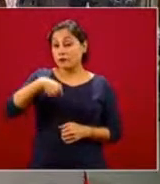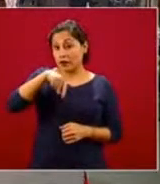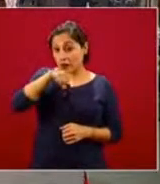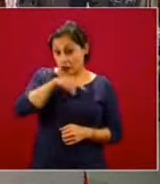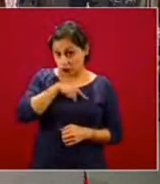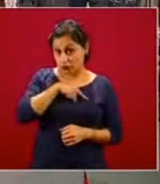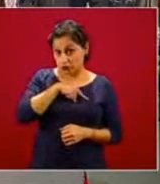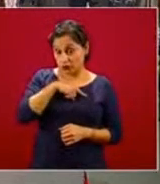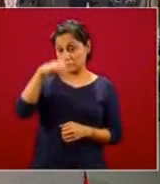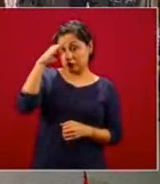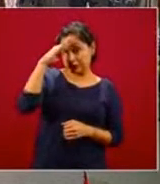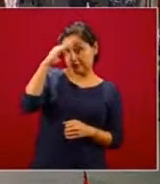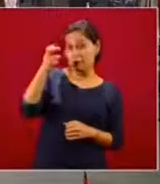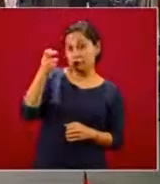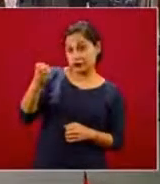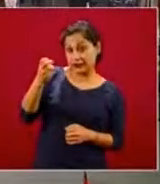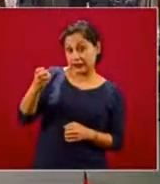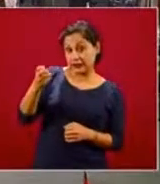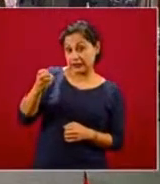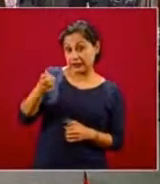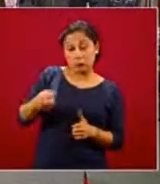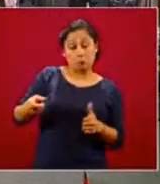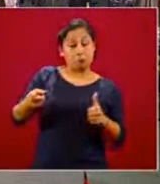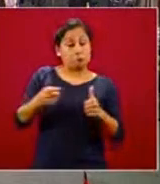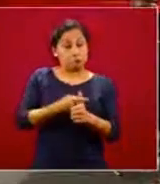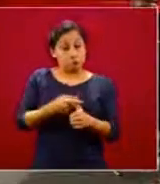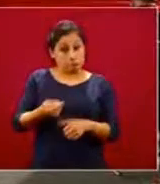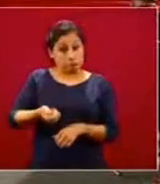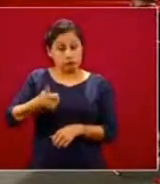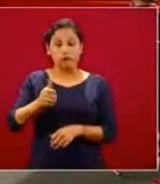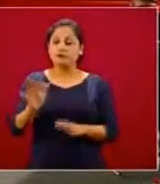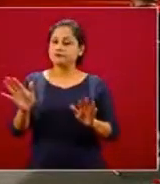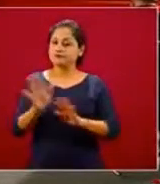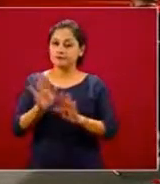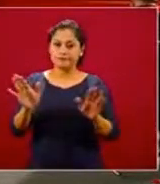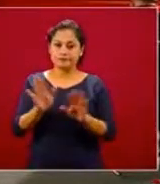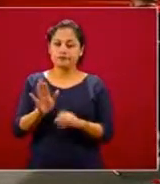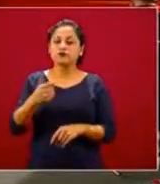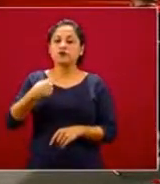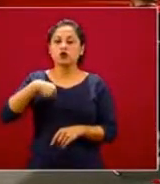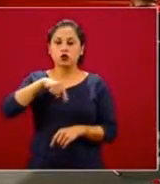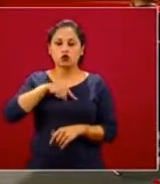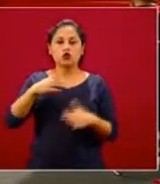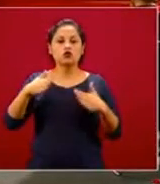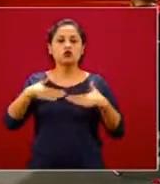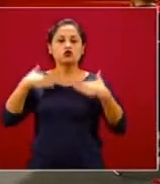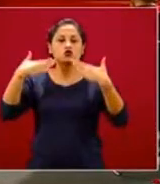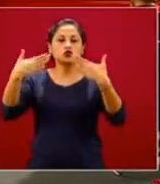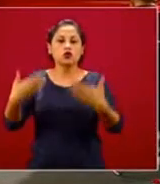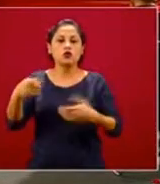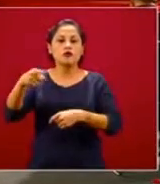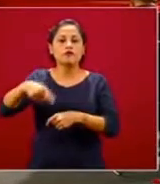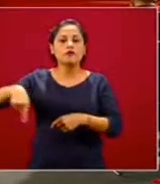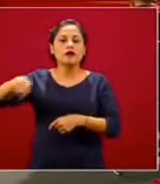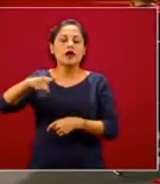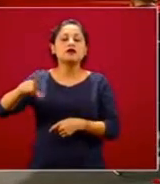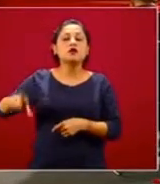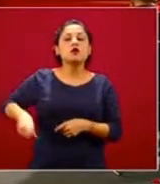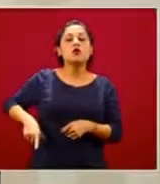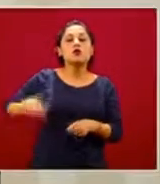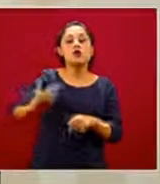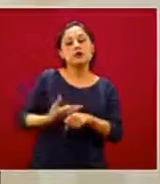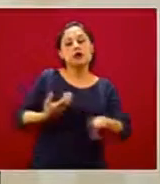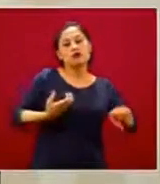Initially, no, we plan that as the initial recourse. We planned that the